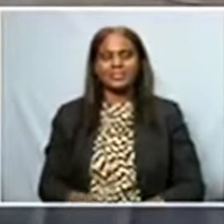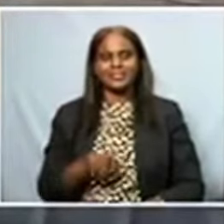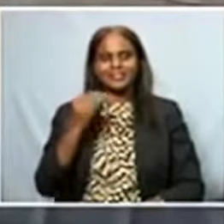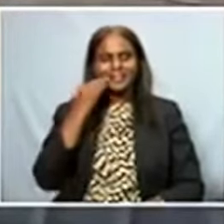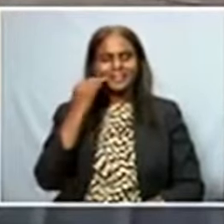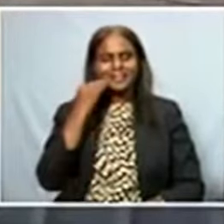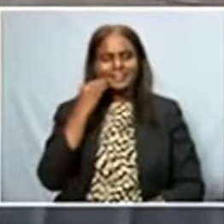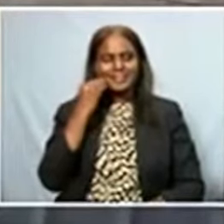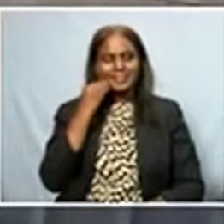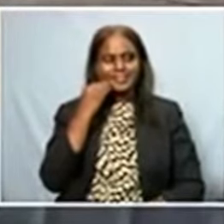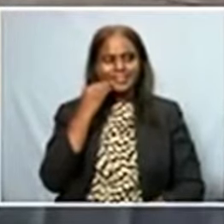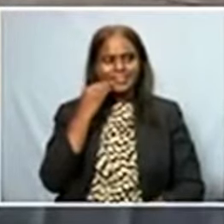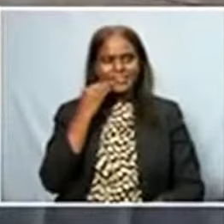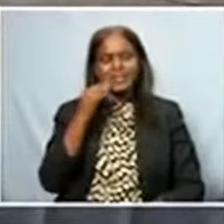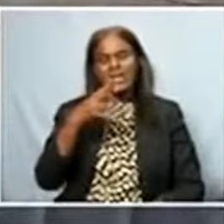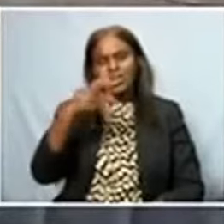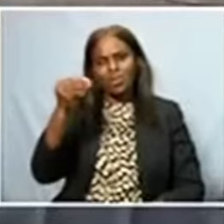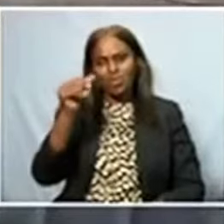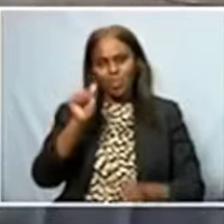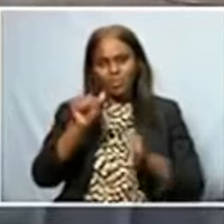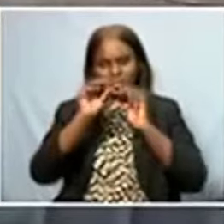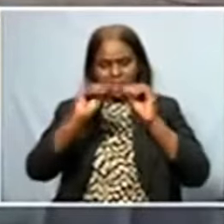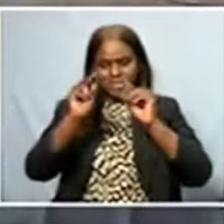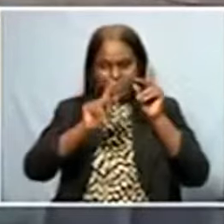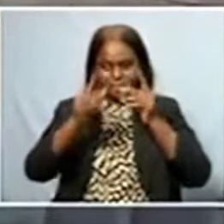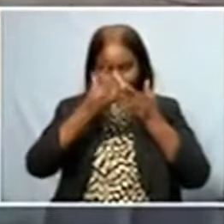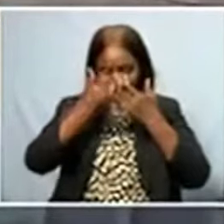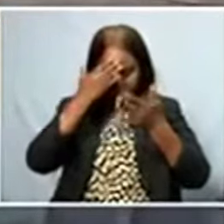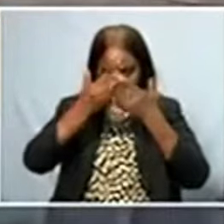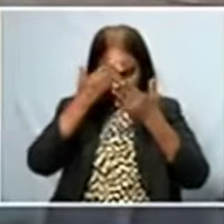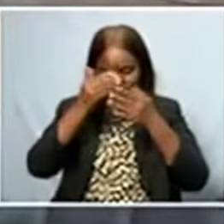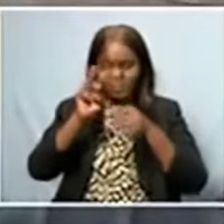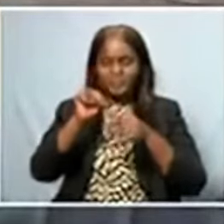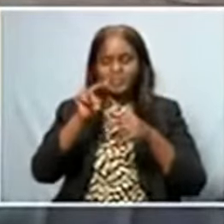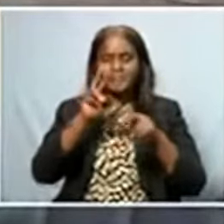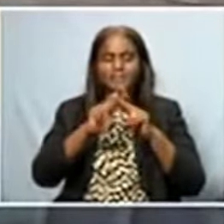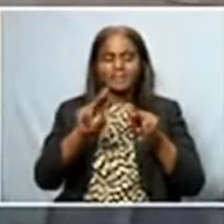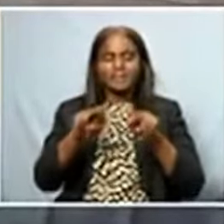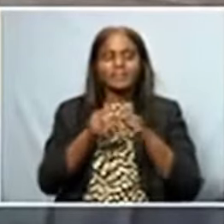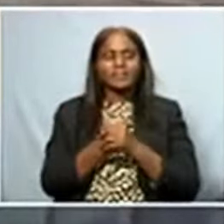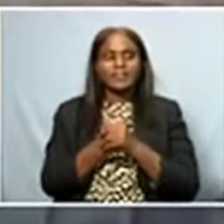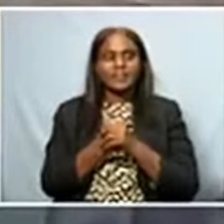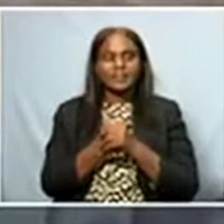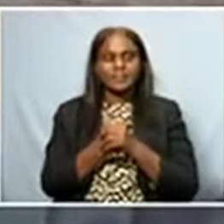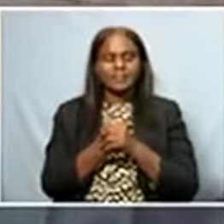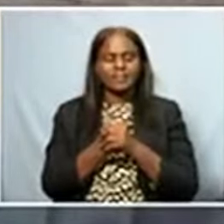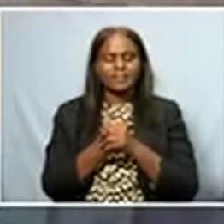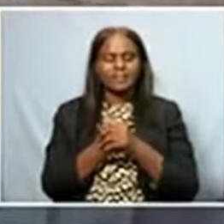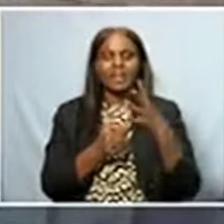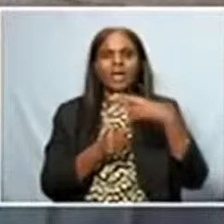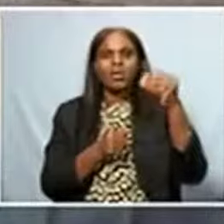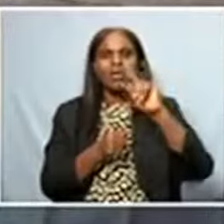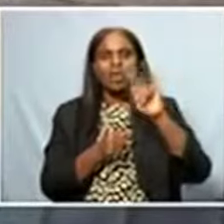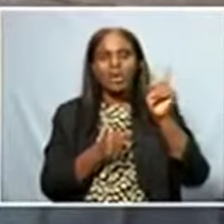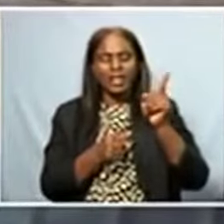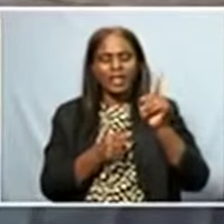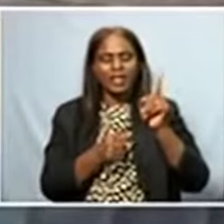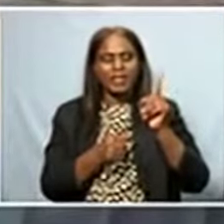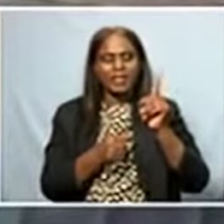At least they need to go with a bit of lessons. Mr. Chairperson, where are they going? The